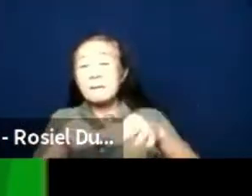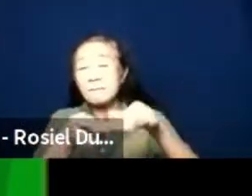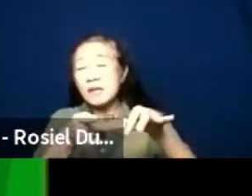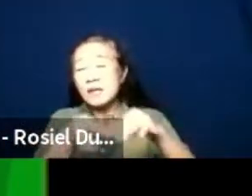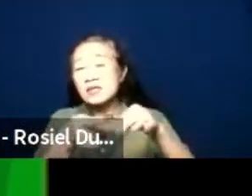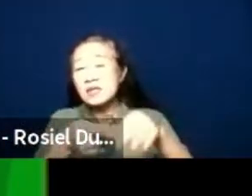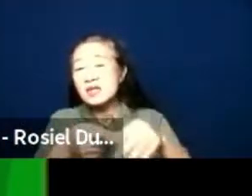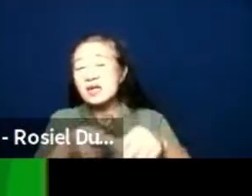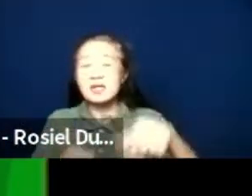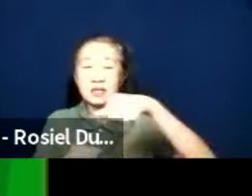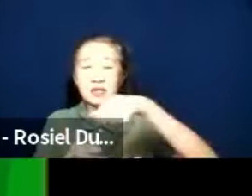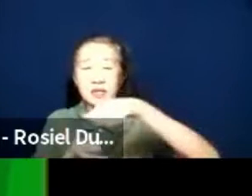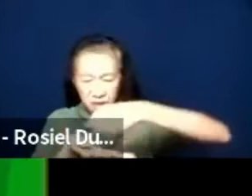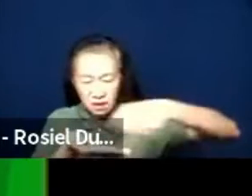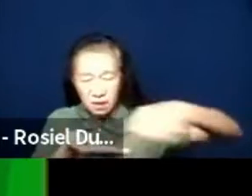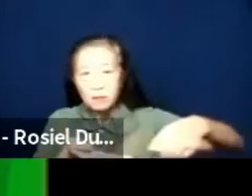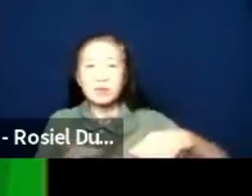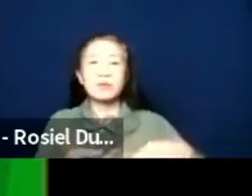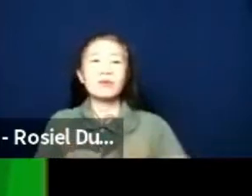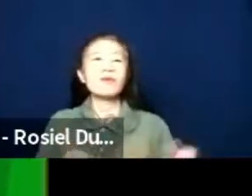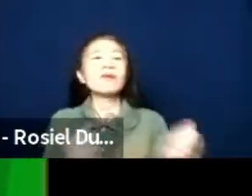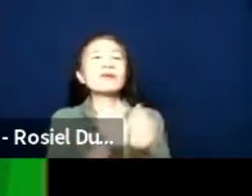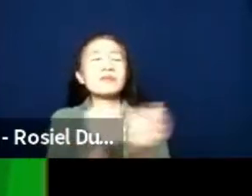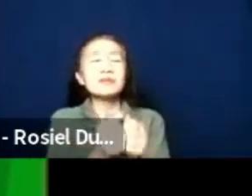you will keep in your emergency supply kit.